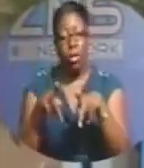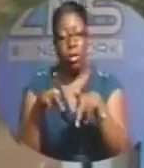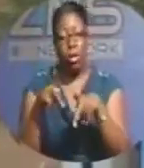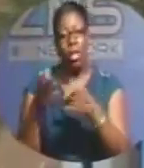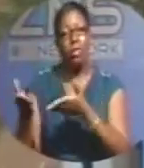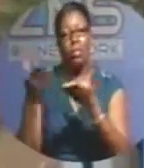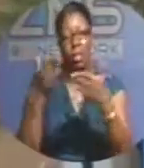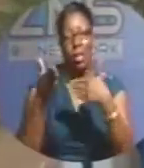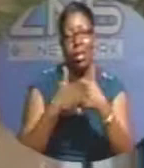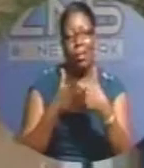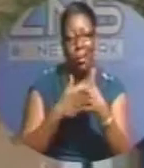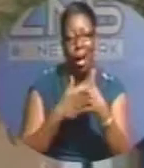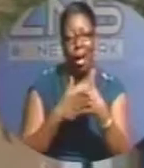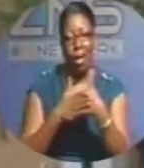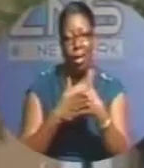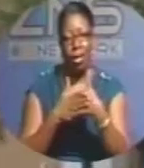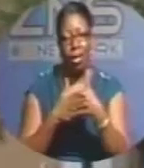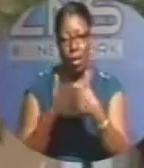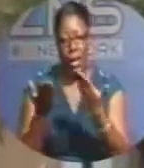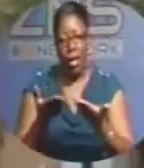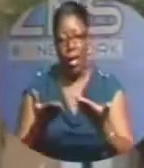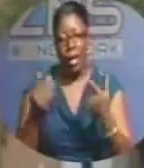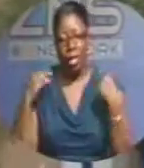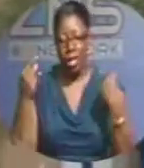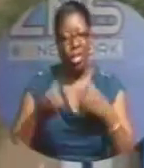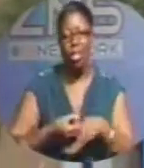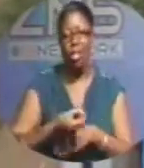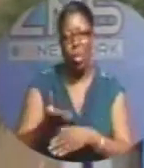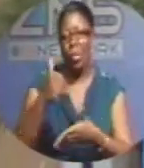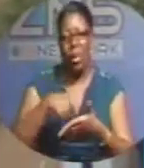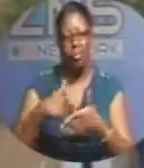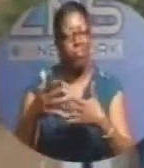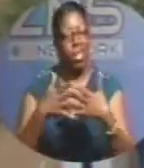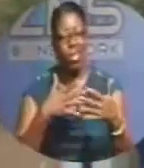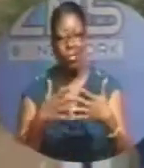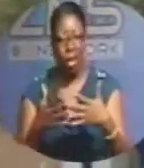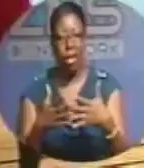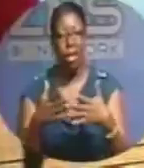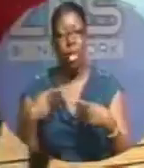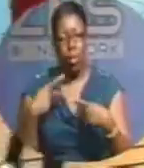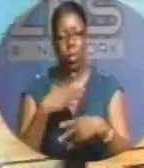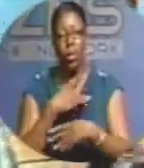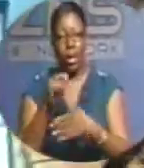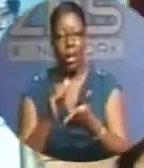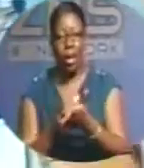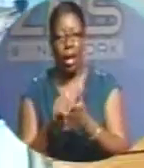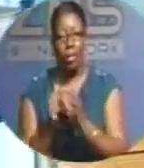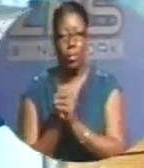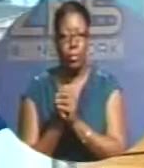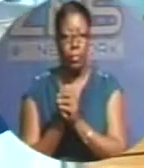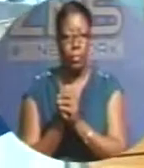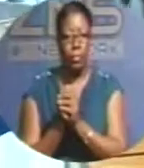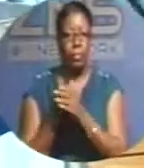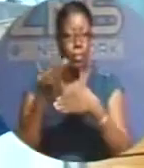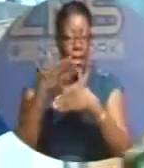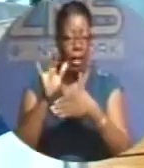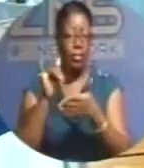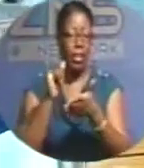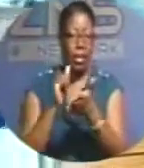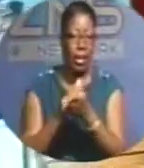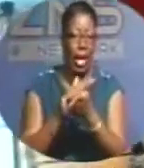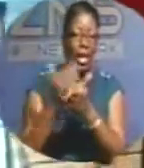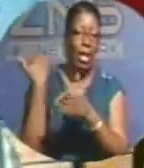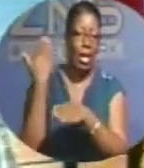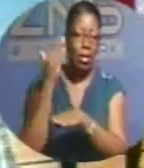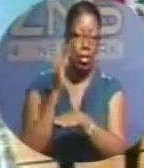them, even if they just bring them back to the gym here and throw them on the floor to one of the securities. We will appreciate that. Now, following the situation last night,